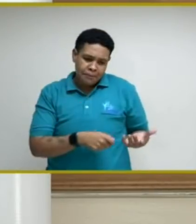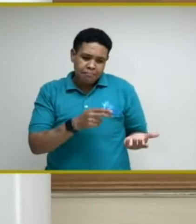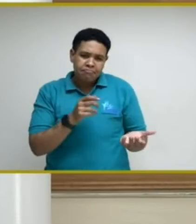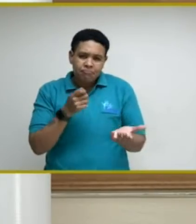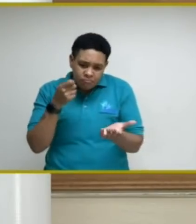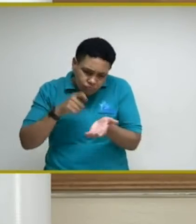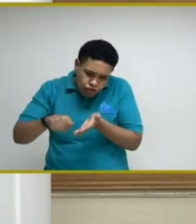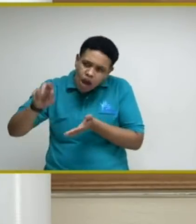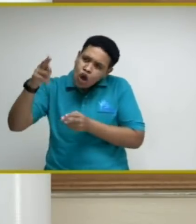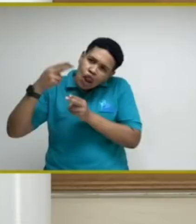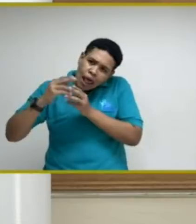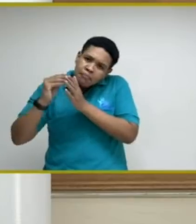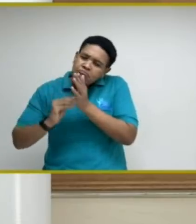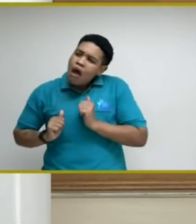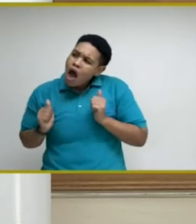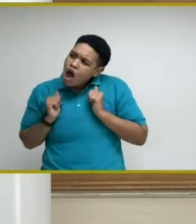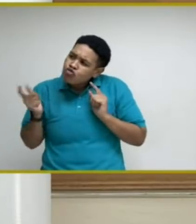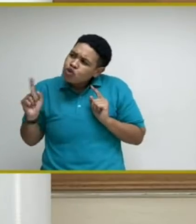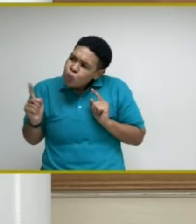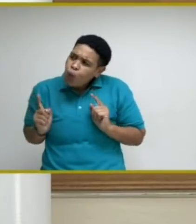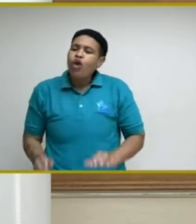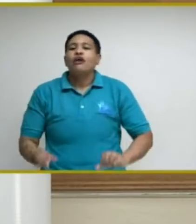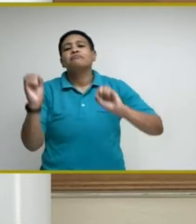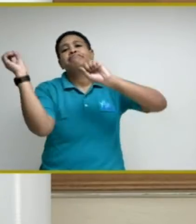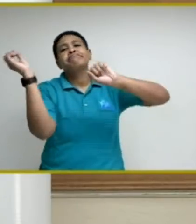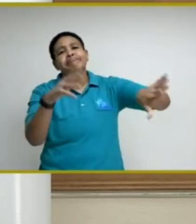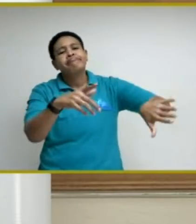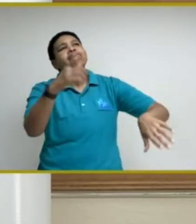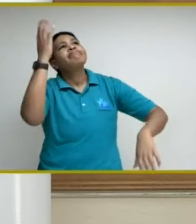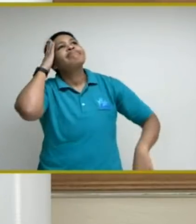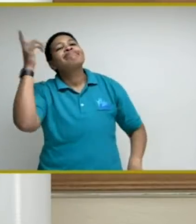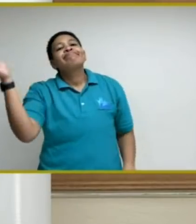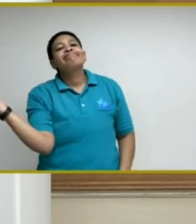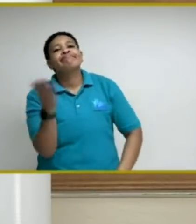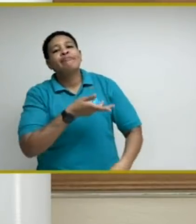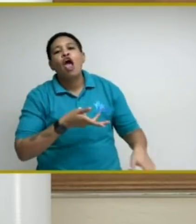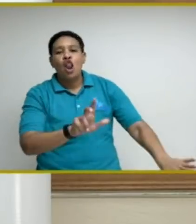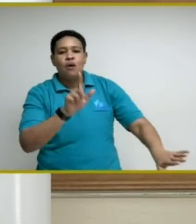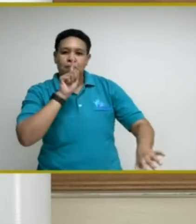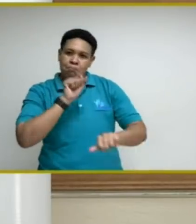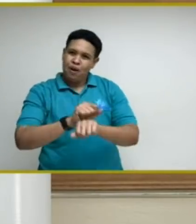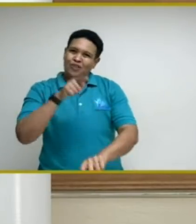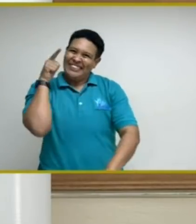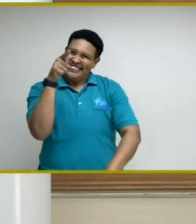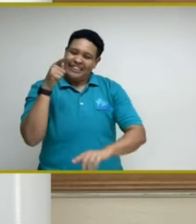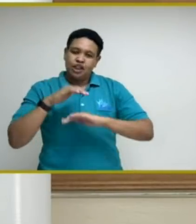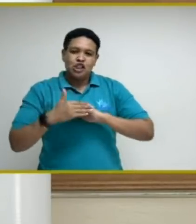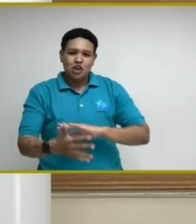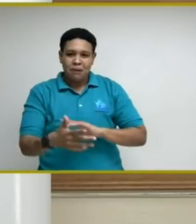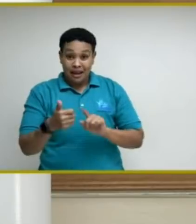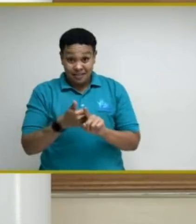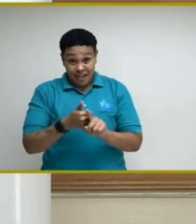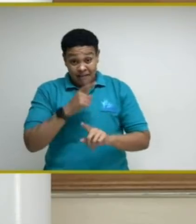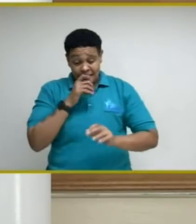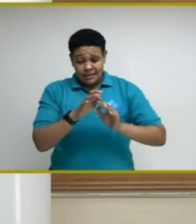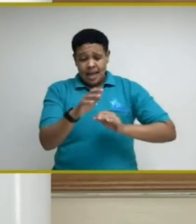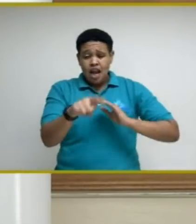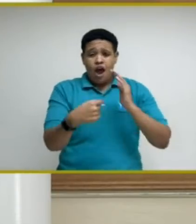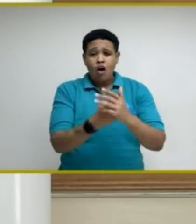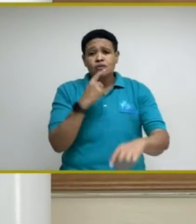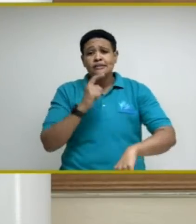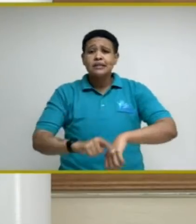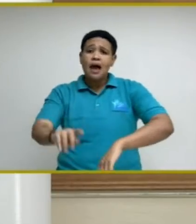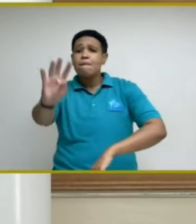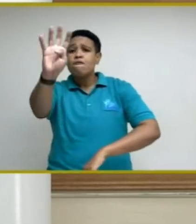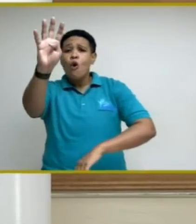to access vaccines. So essentially, the extended hours will go from 4 in some